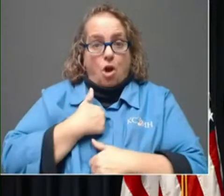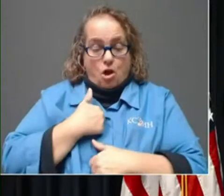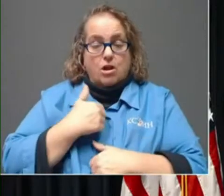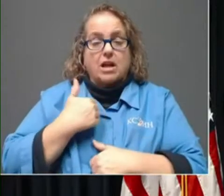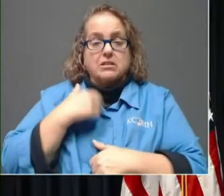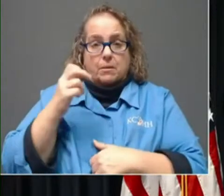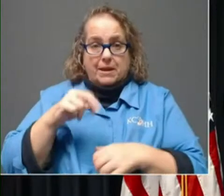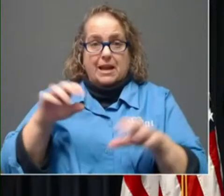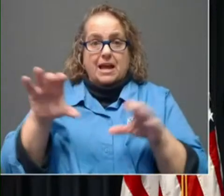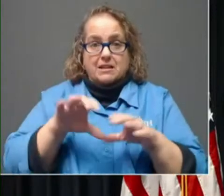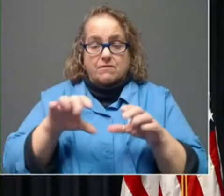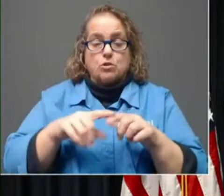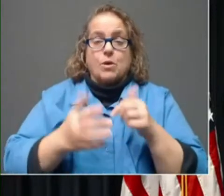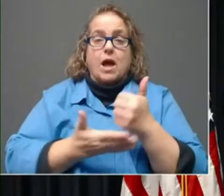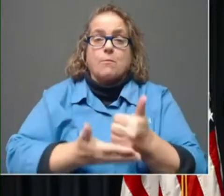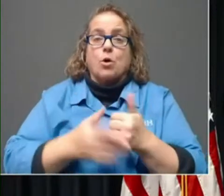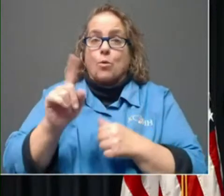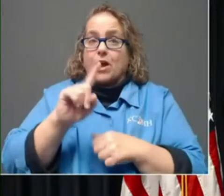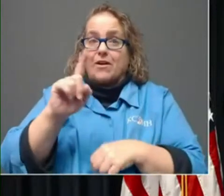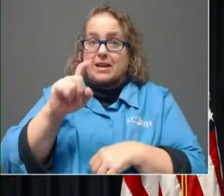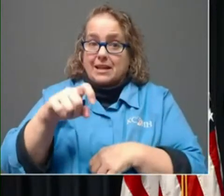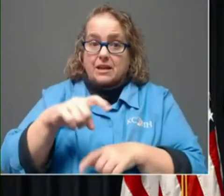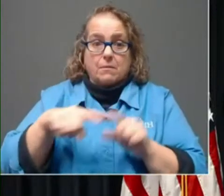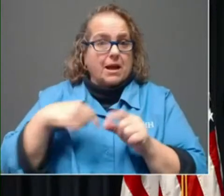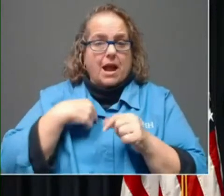where needed, but I don't want to give